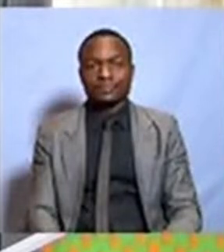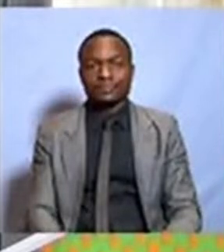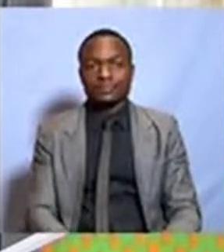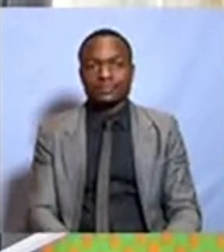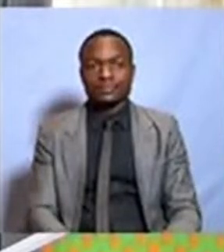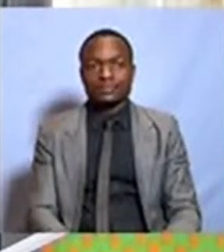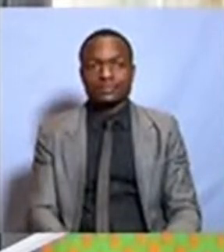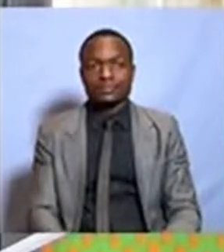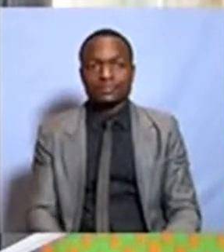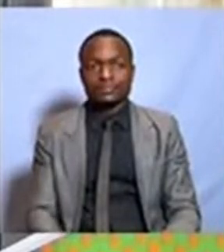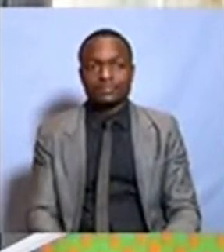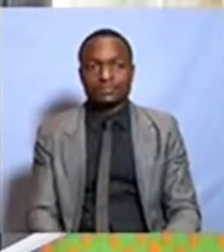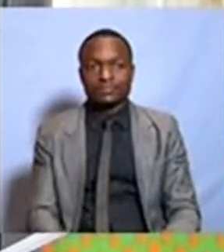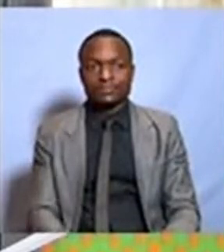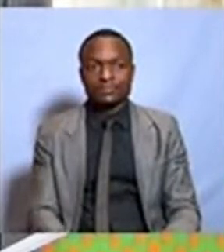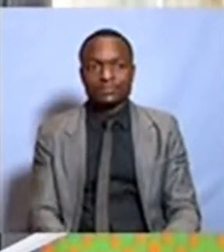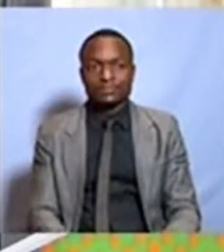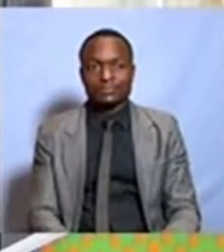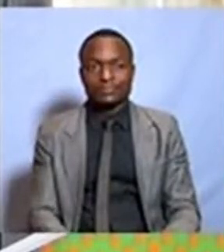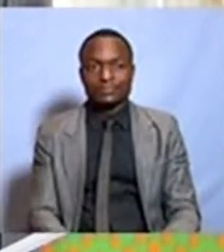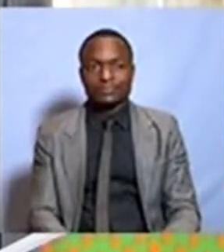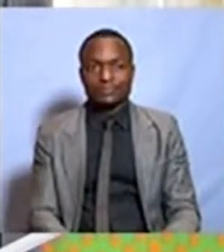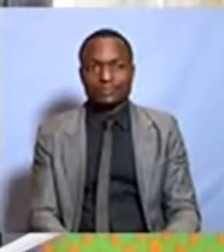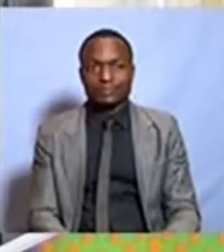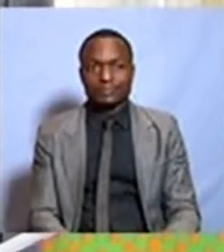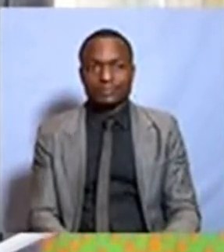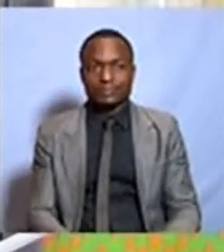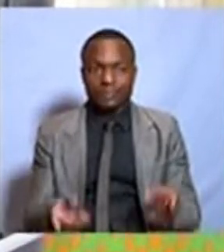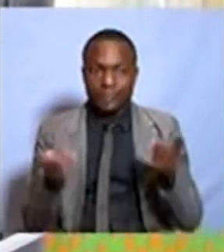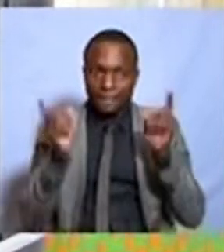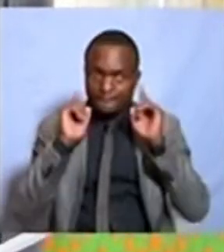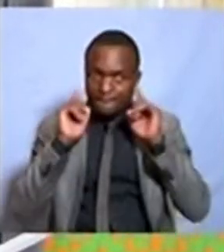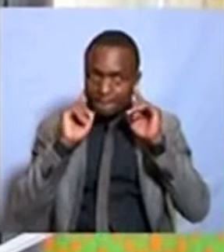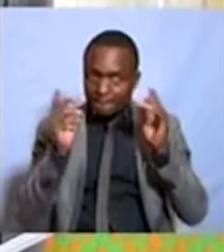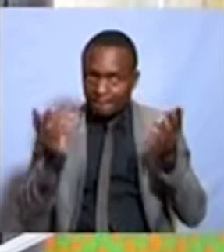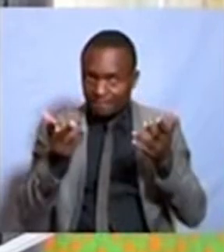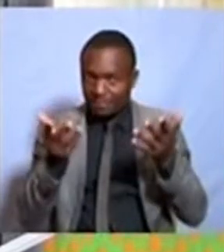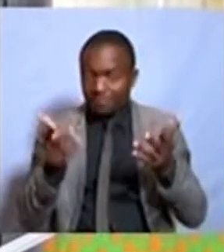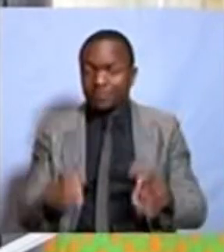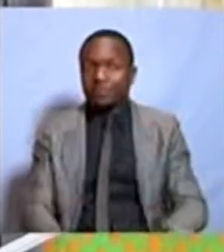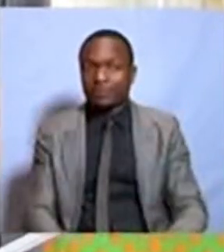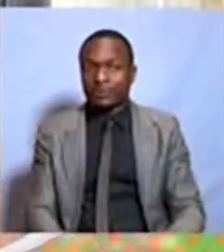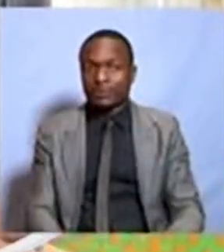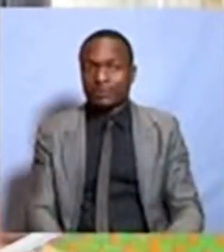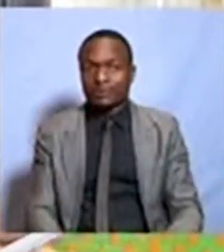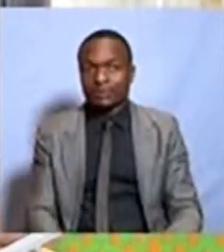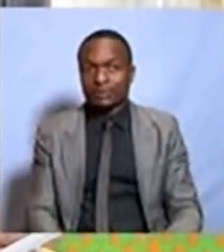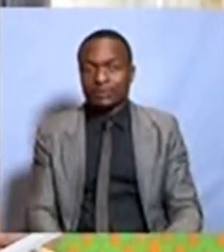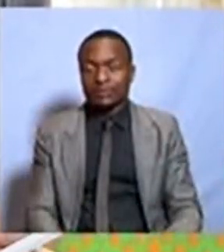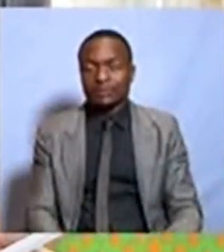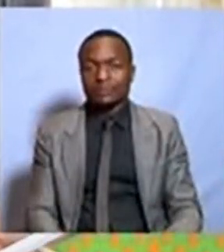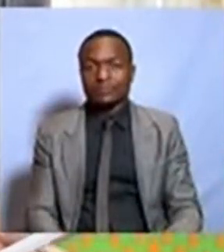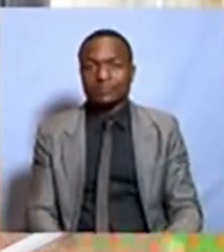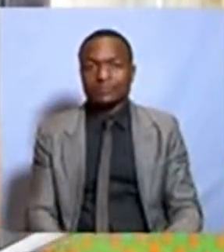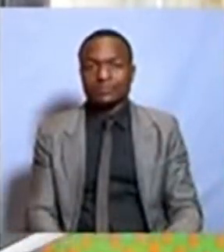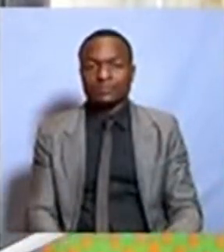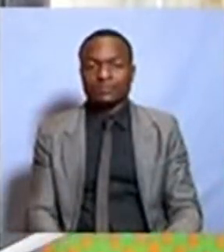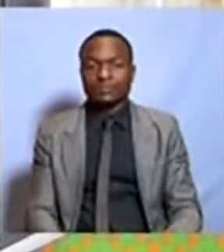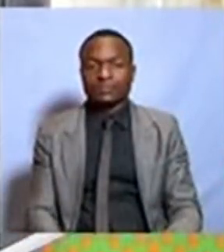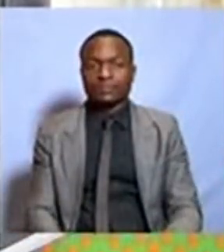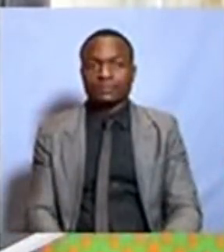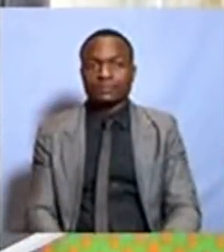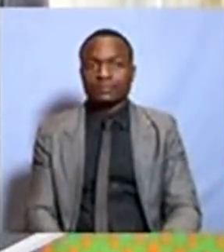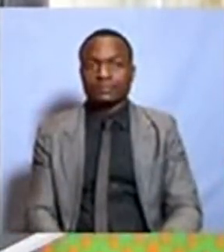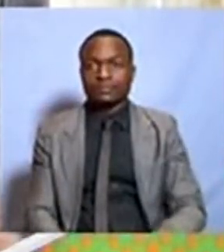without looking at what is it that can be done to ensure that these people are educated, and when